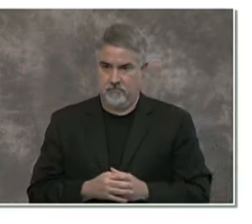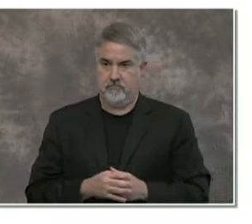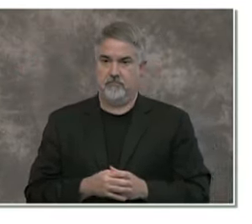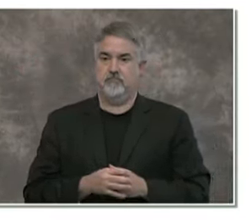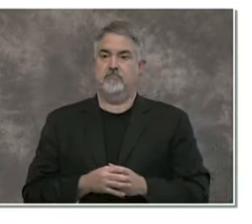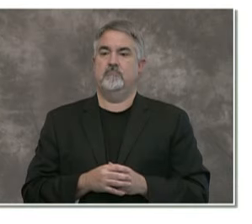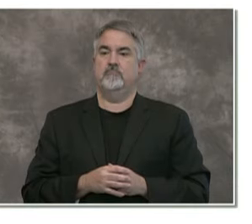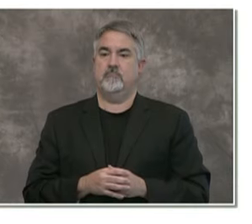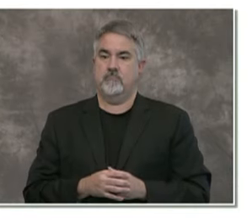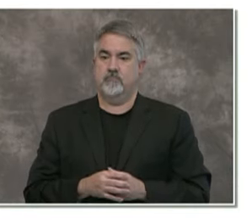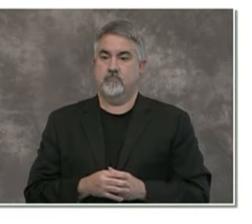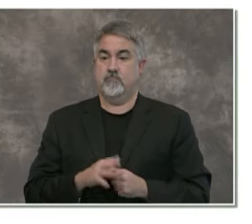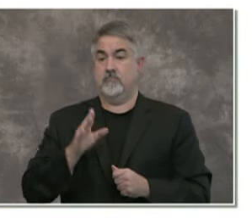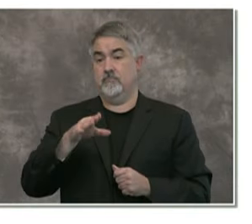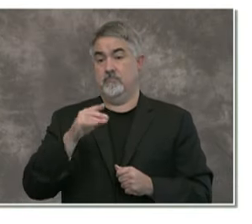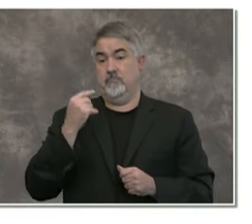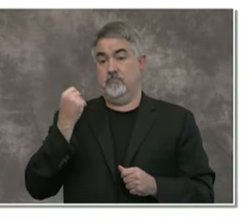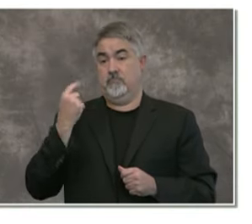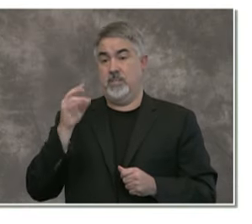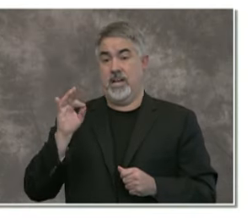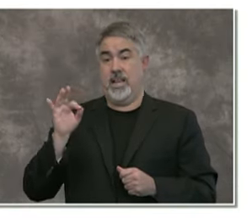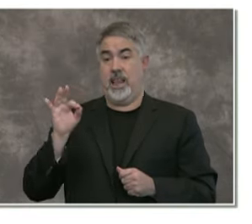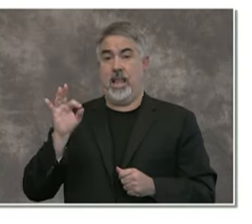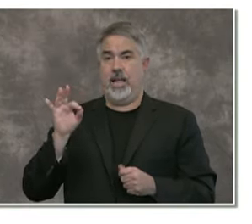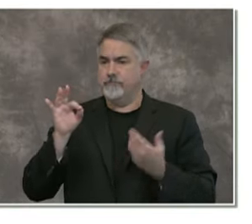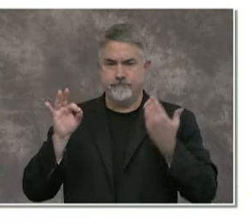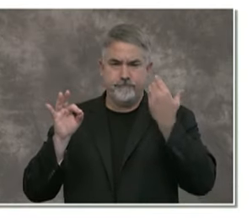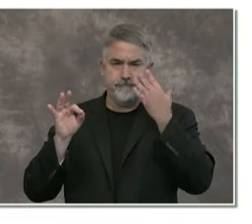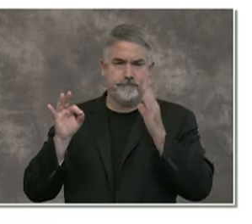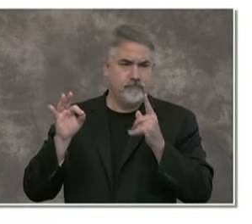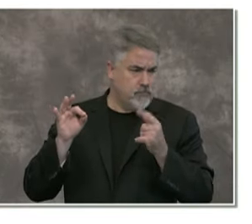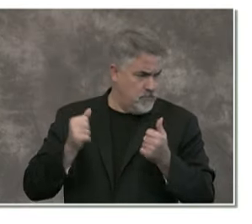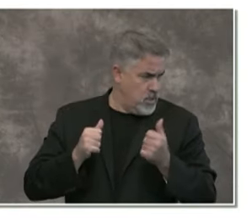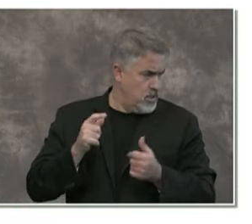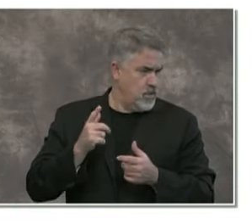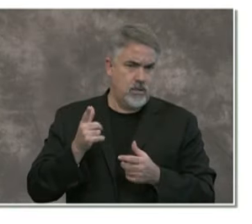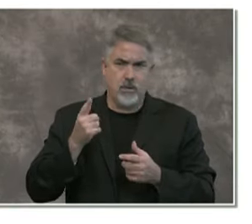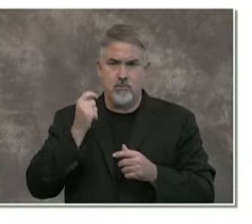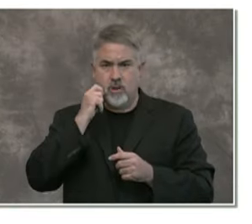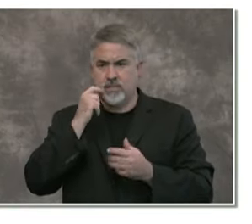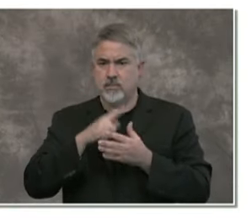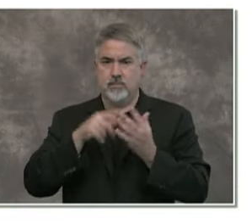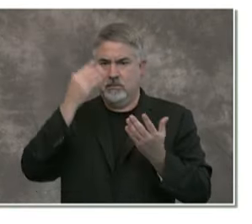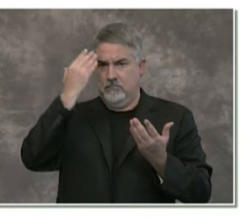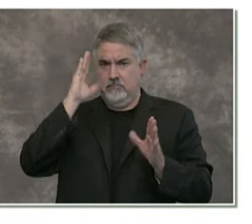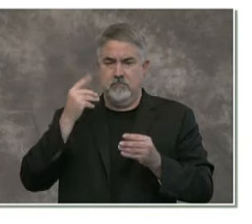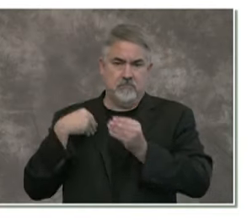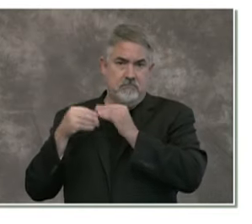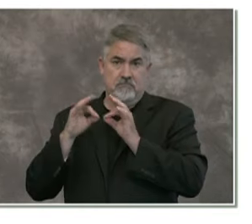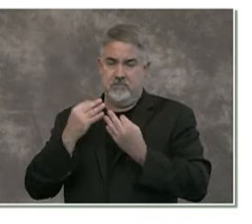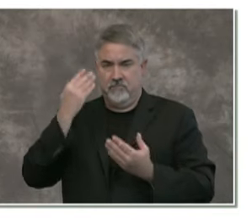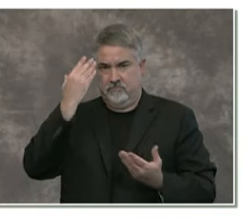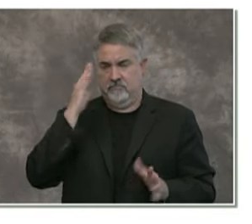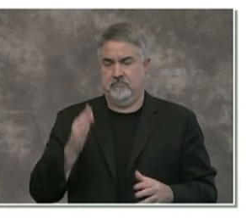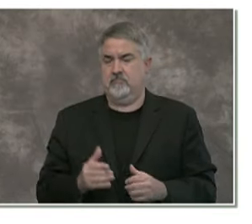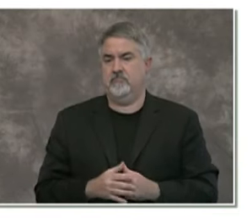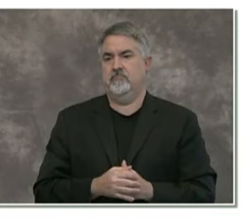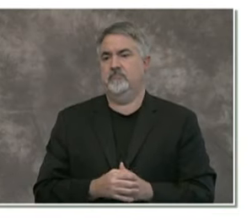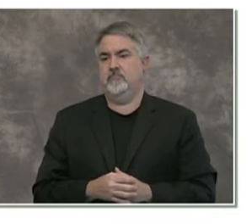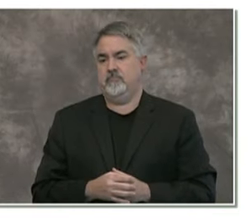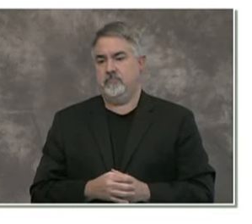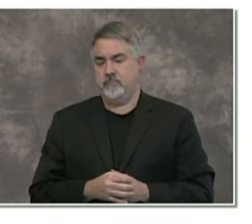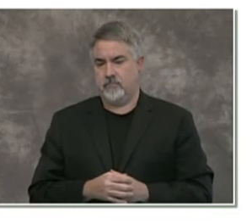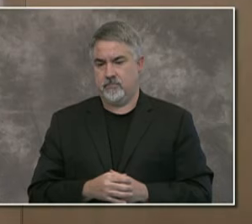9 cases had unknown race and ethnicity identified. Once